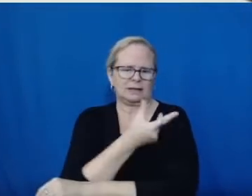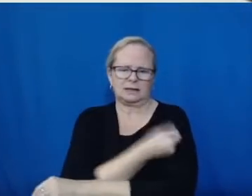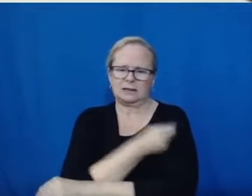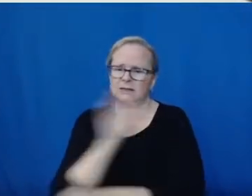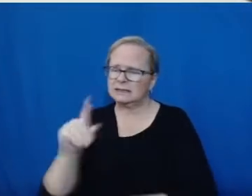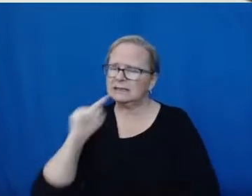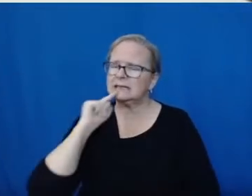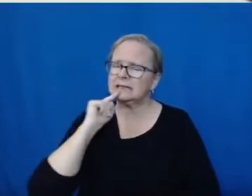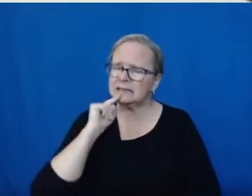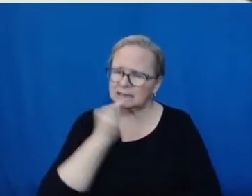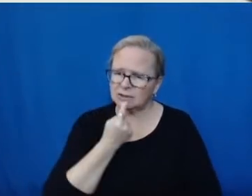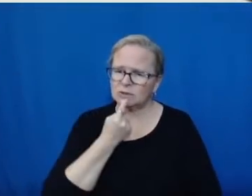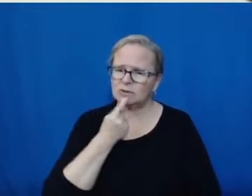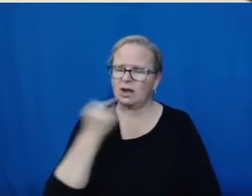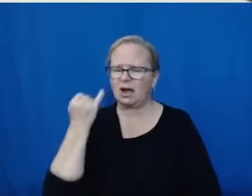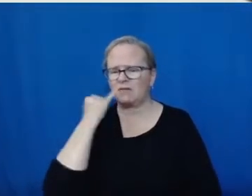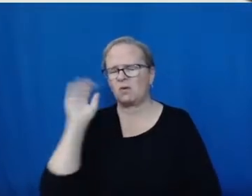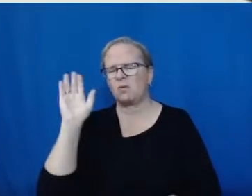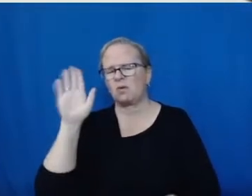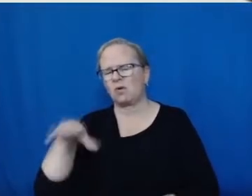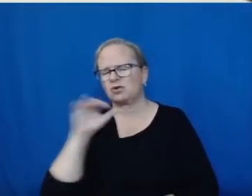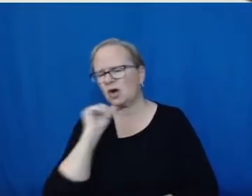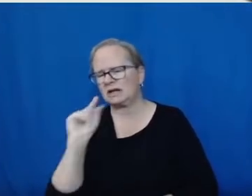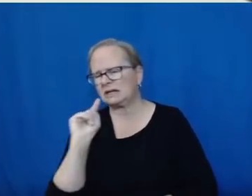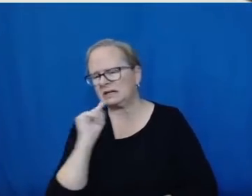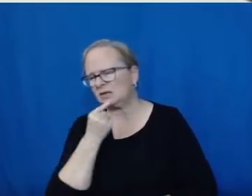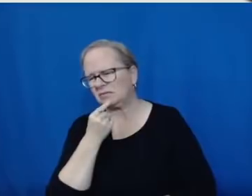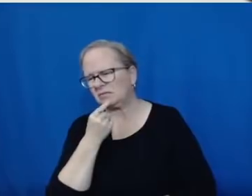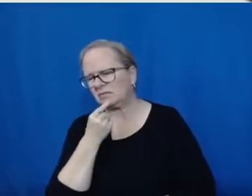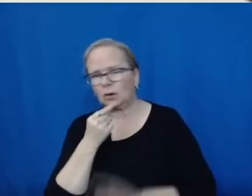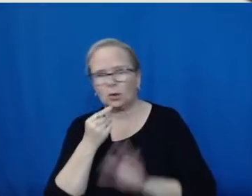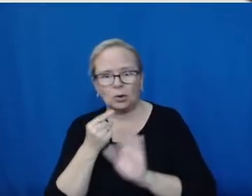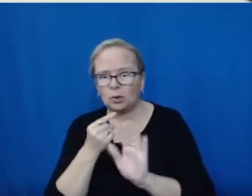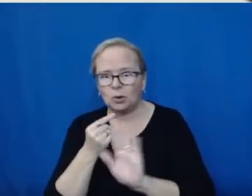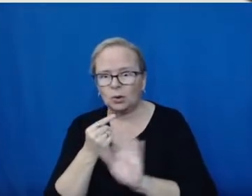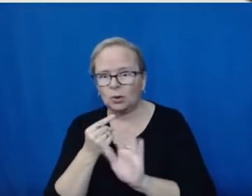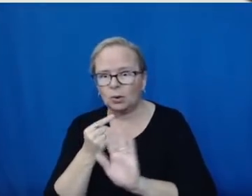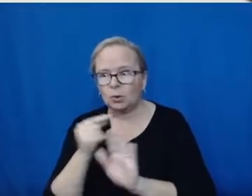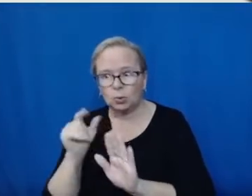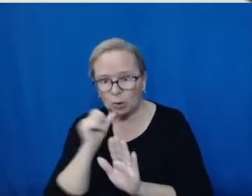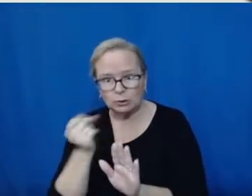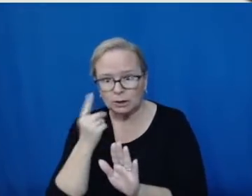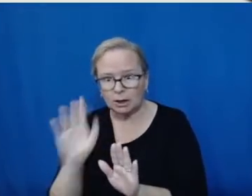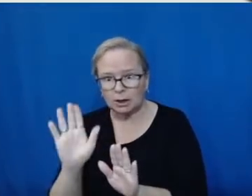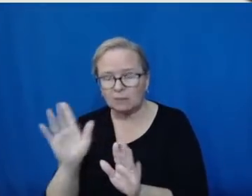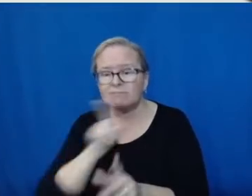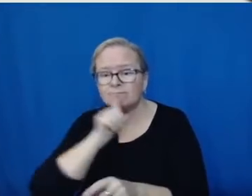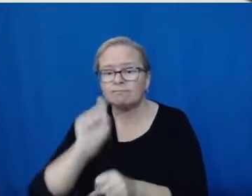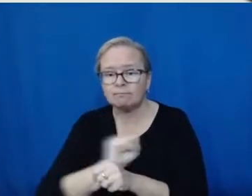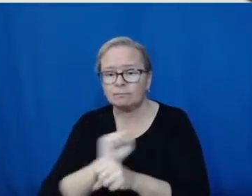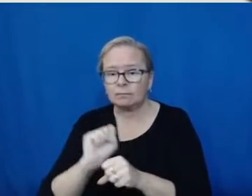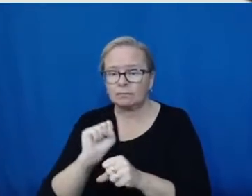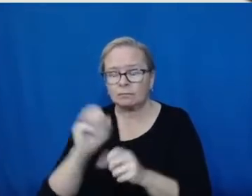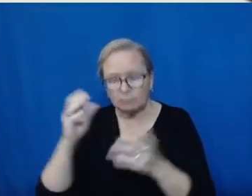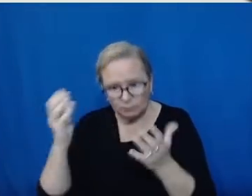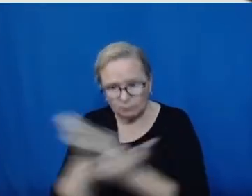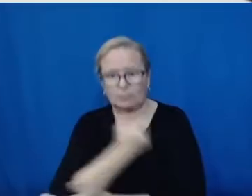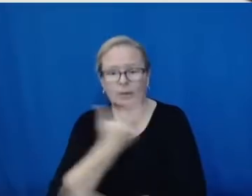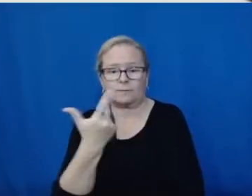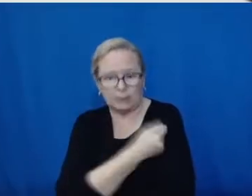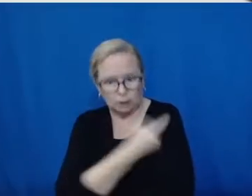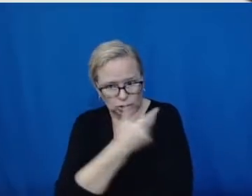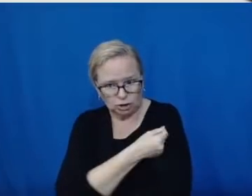taken seriously. Anyone that tells you this isn't serious doesn't know what they're talking about. Do what you can to stay safe and keep each other